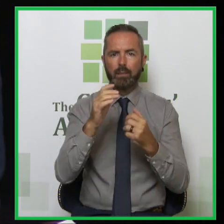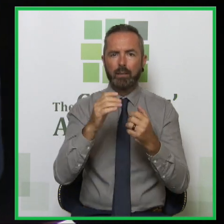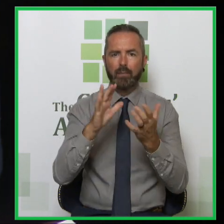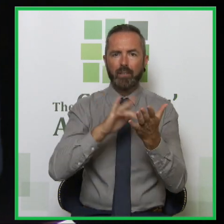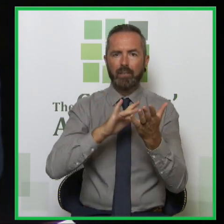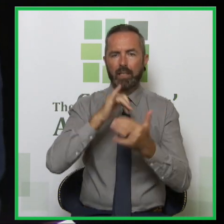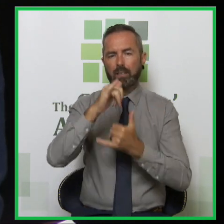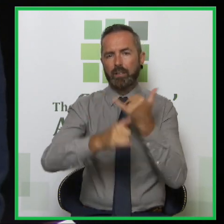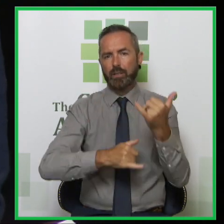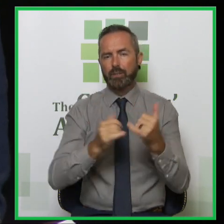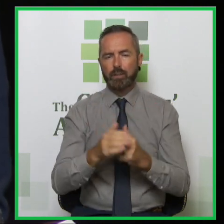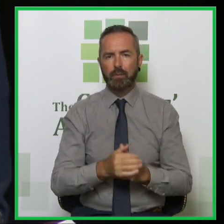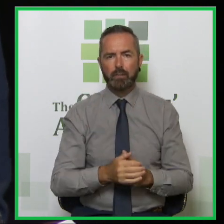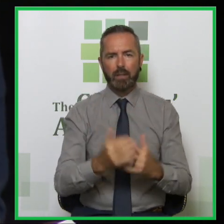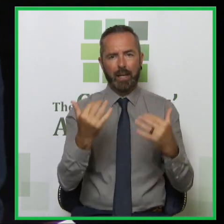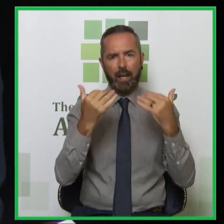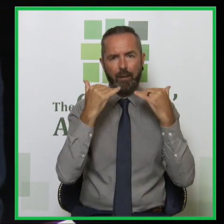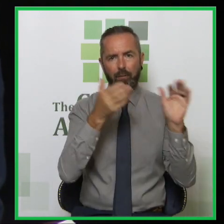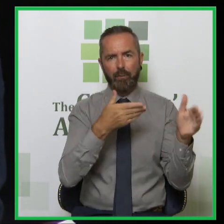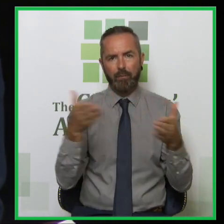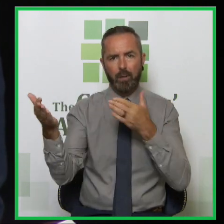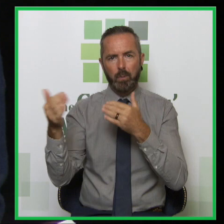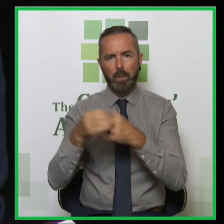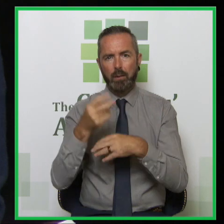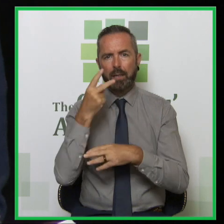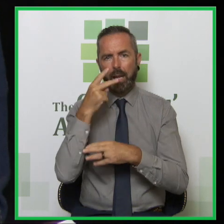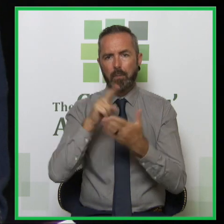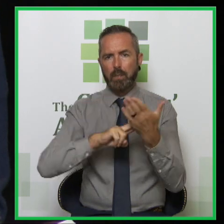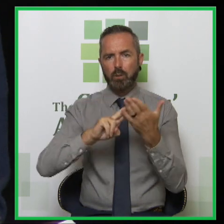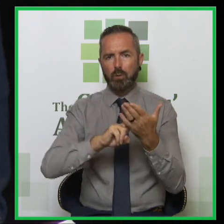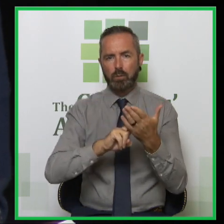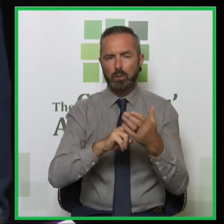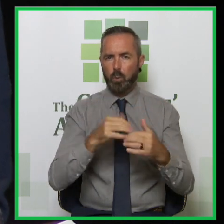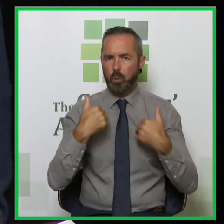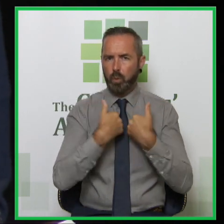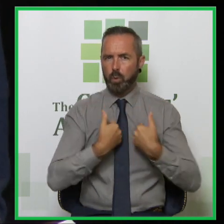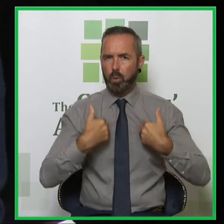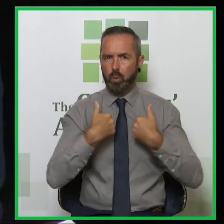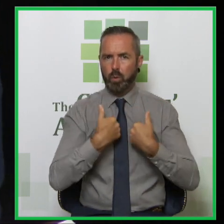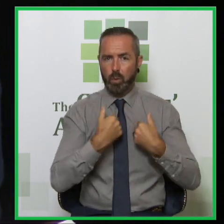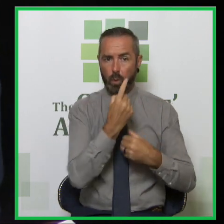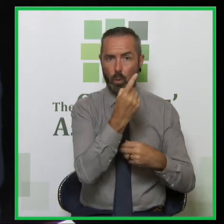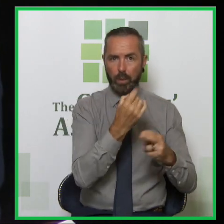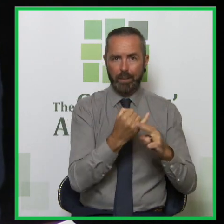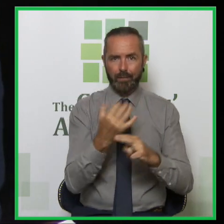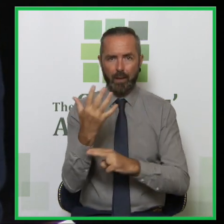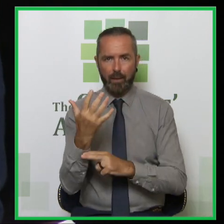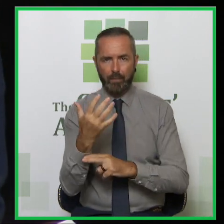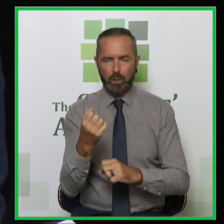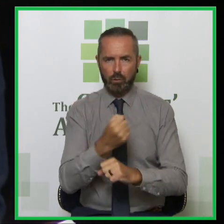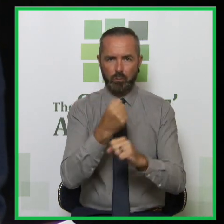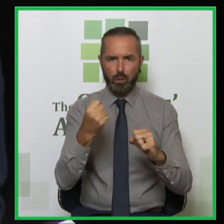data available on cannabis use is of great concern. 1 in 5 adults who use cannabis are likely to have a dependence on